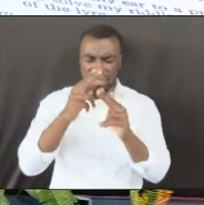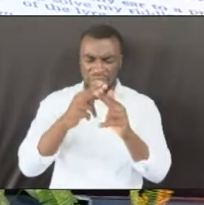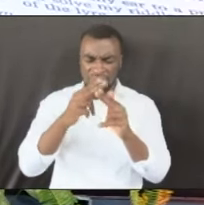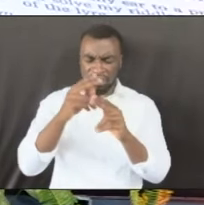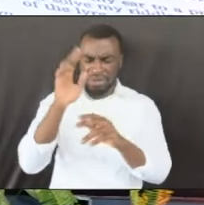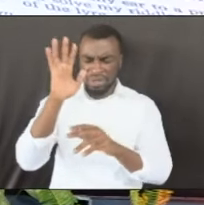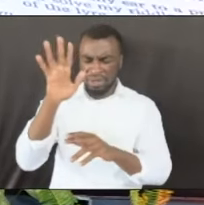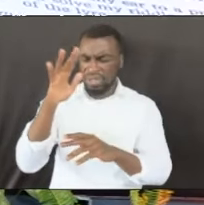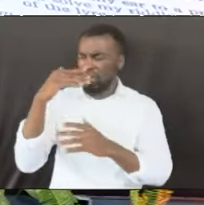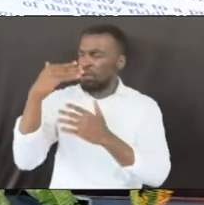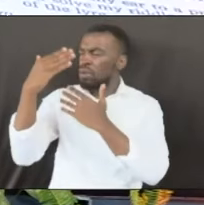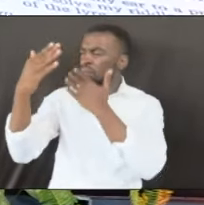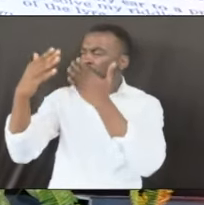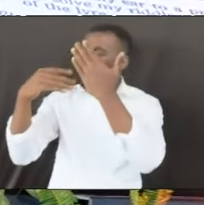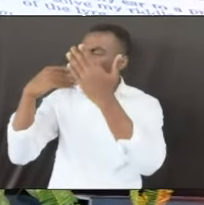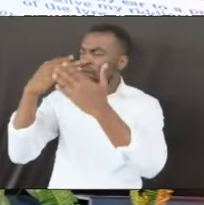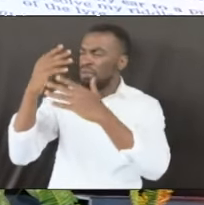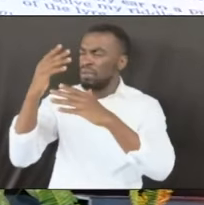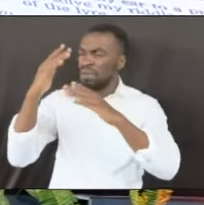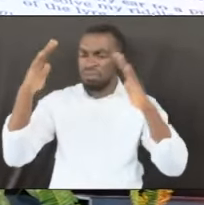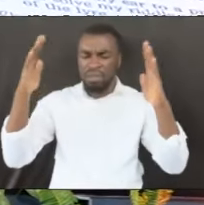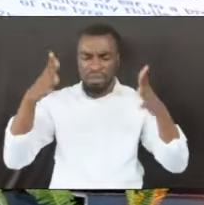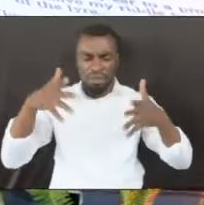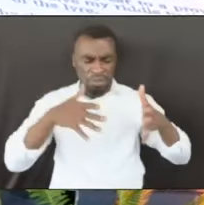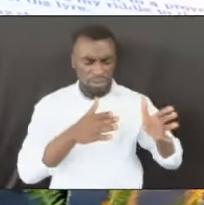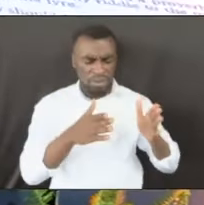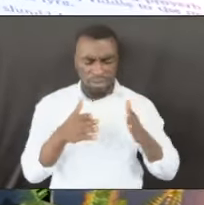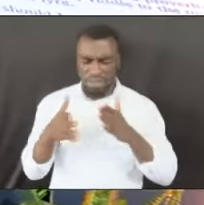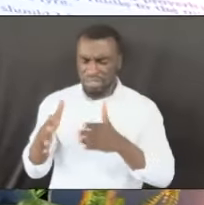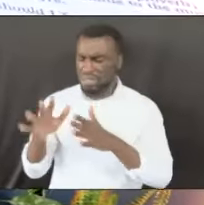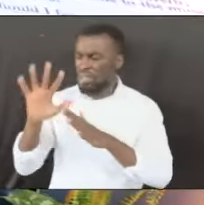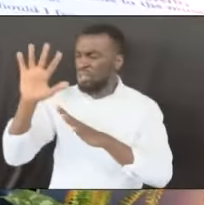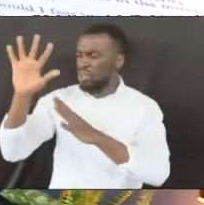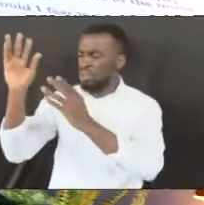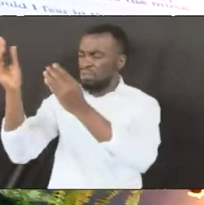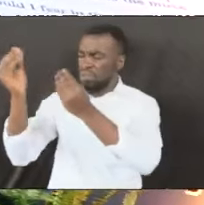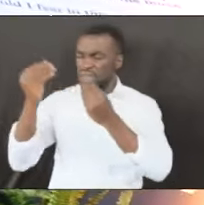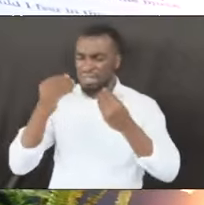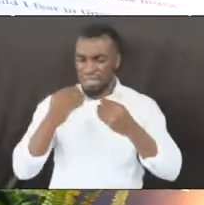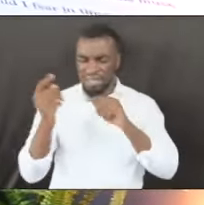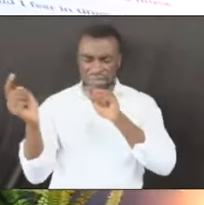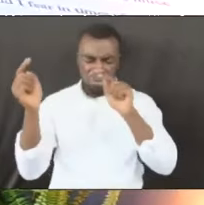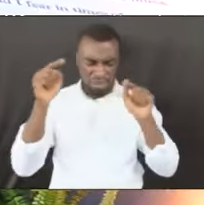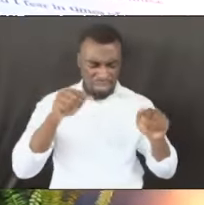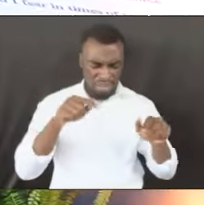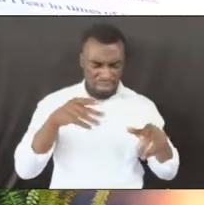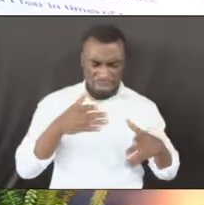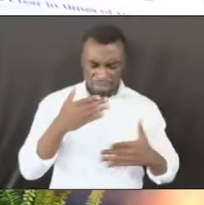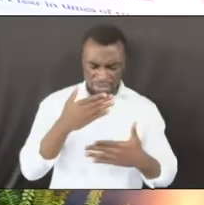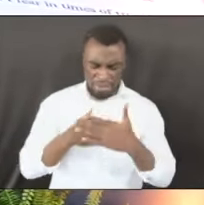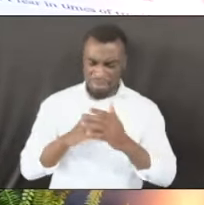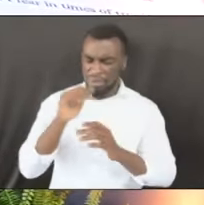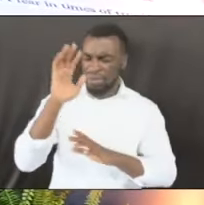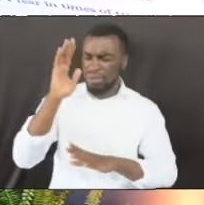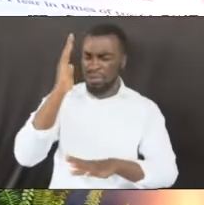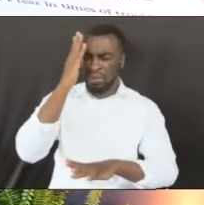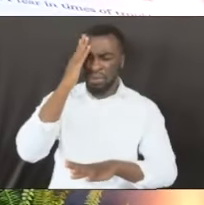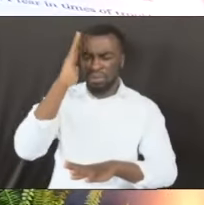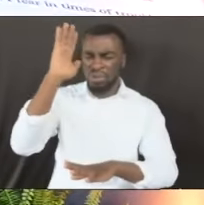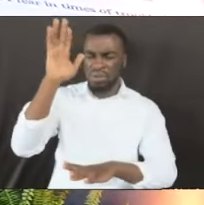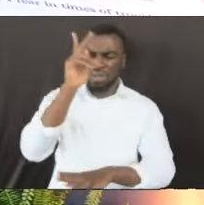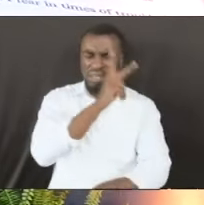and we thank you for this great opportunity you have granted us to come before you, knowing you are the King of